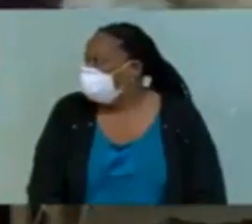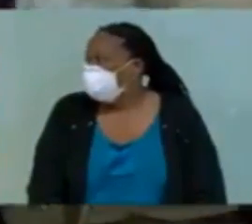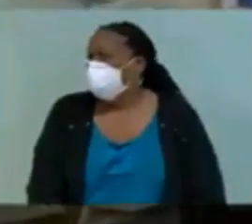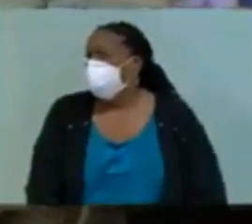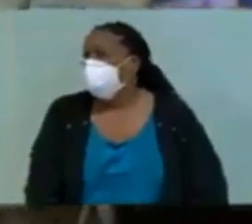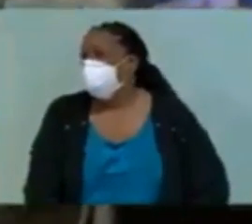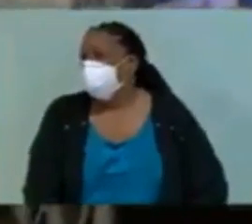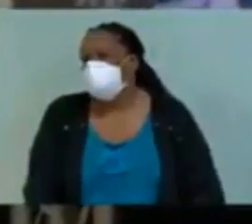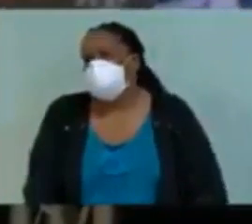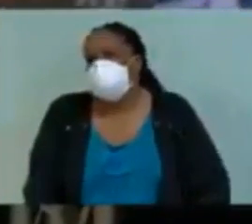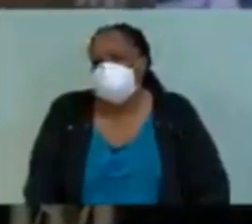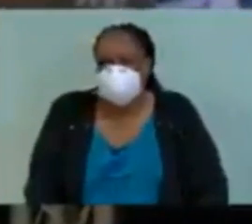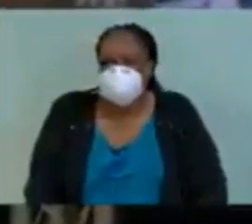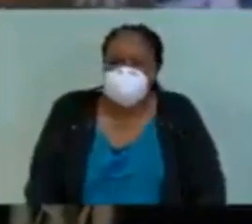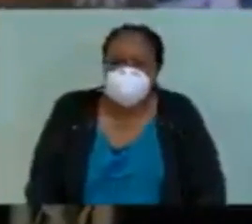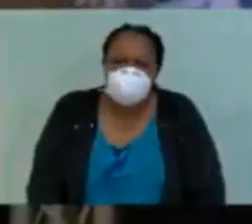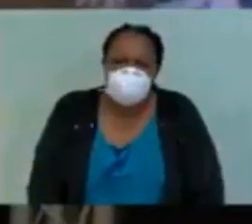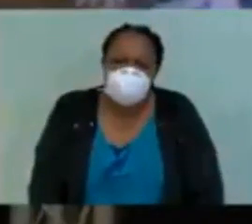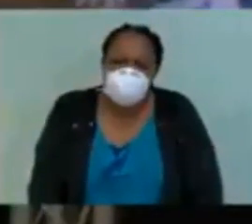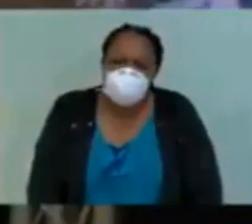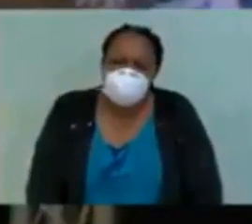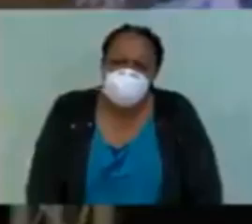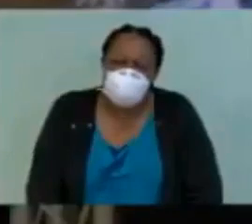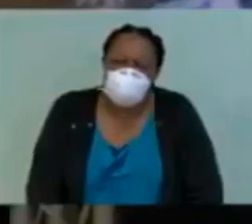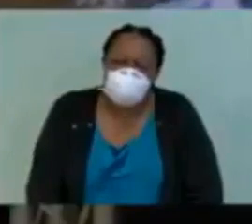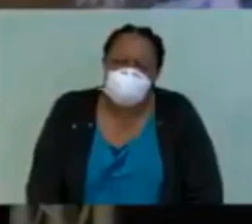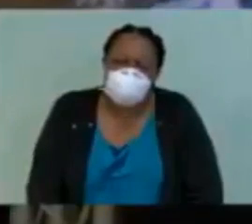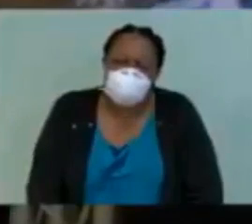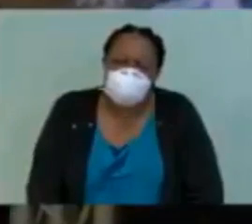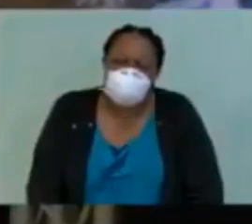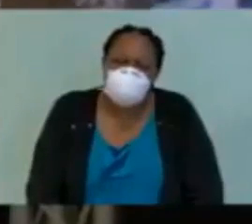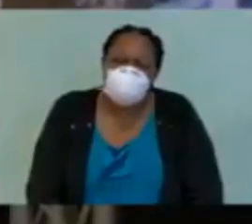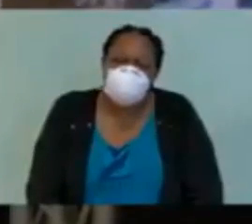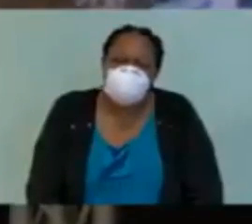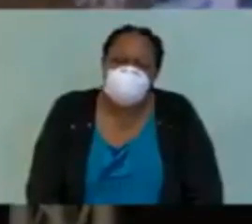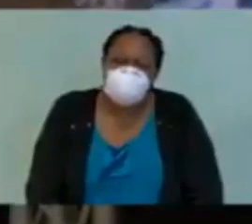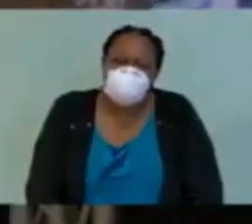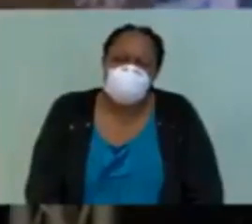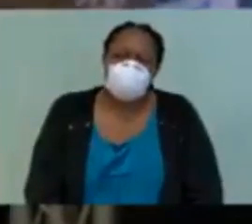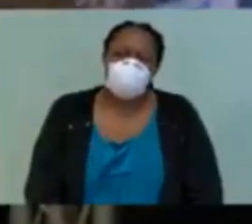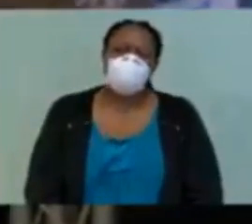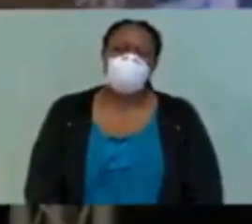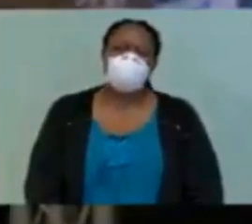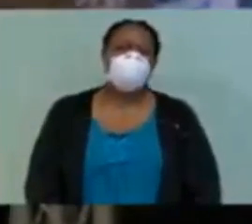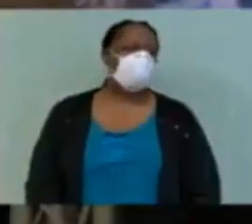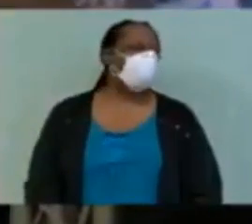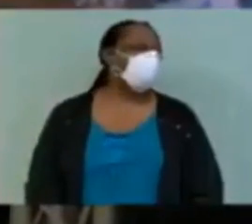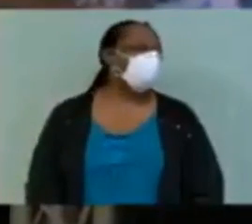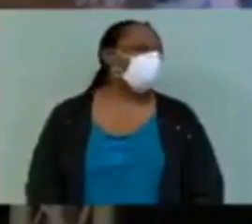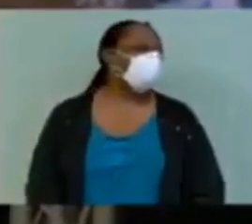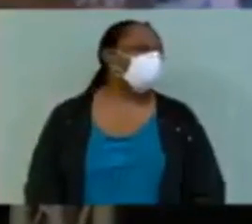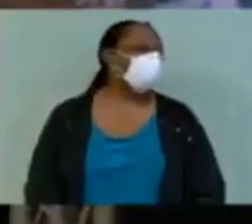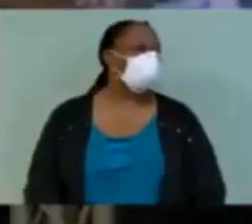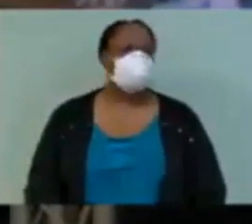family member can bring a meal. If no one brings a meal, then the police will provide meal for them.